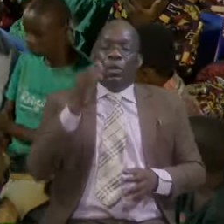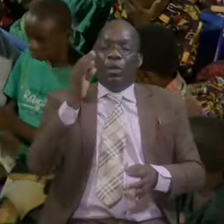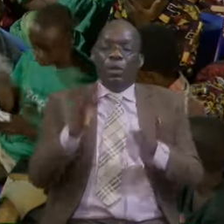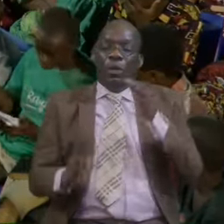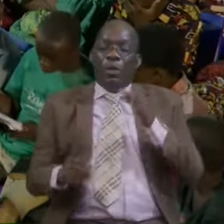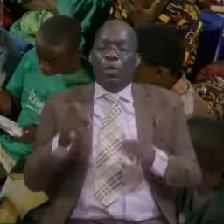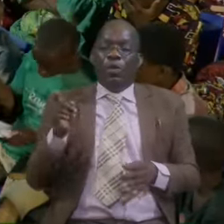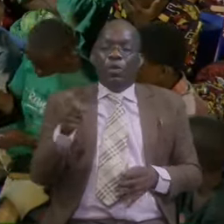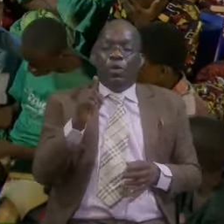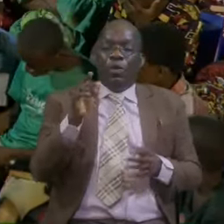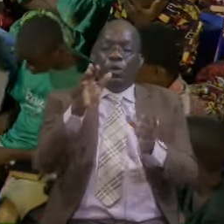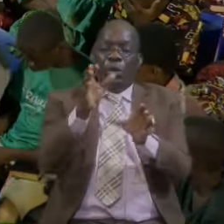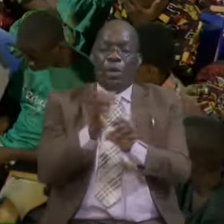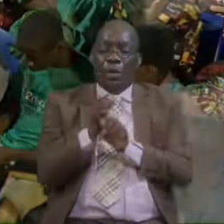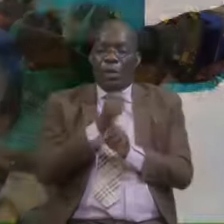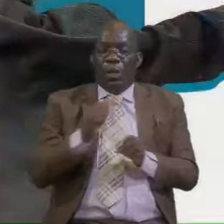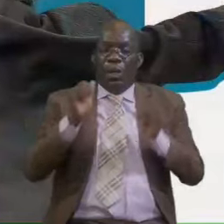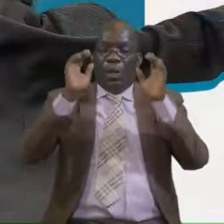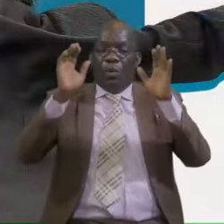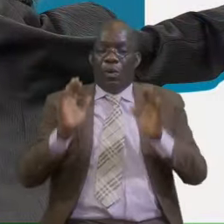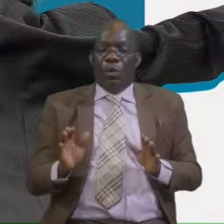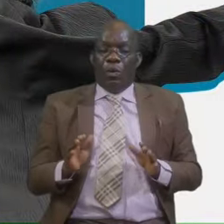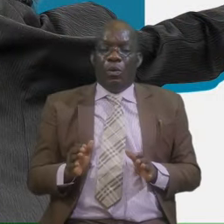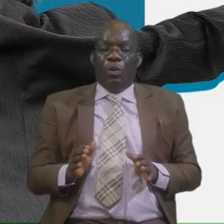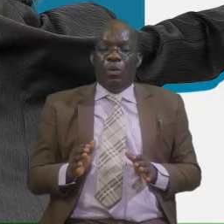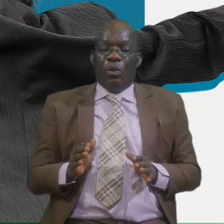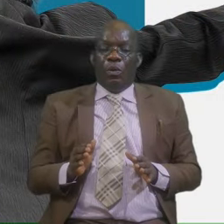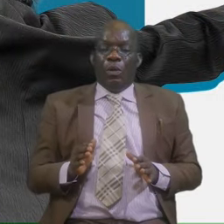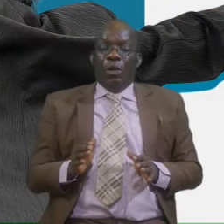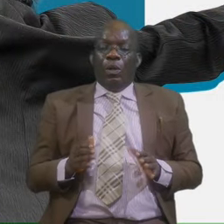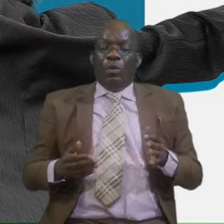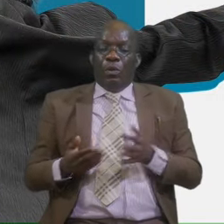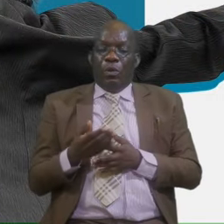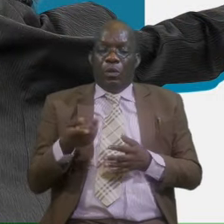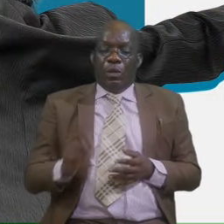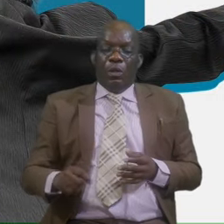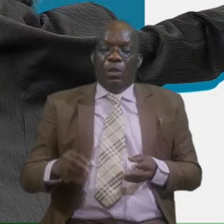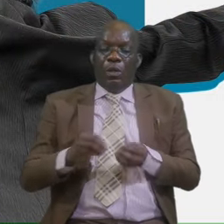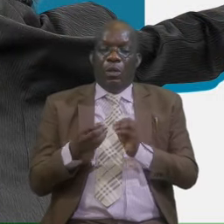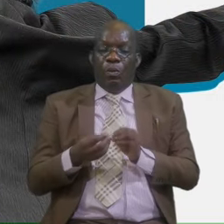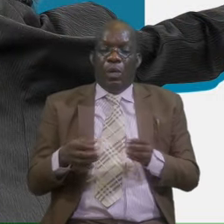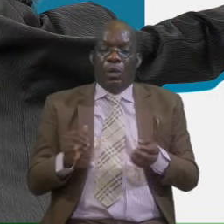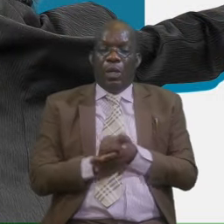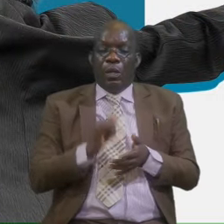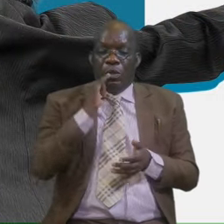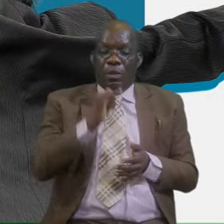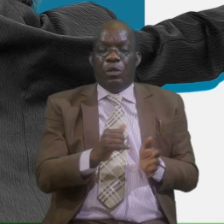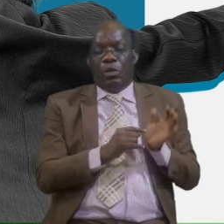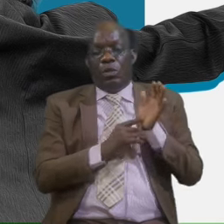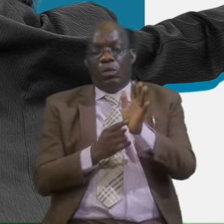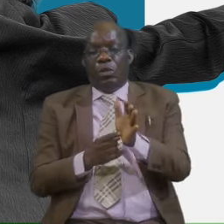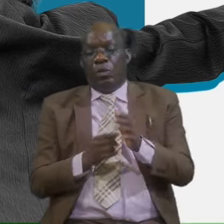receive a miracle through the WhatsApp number that is displayed on the screen,